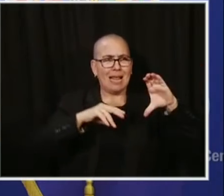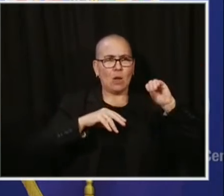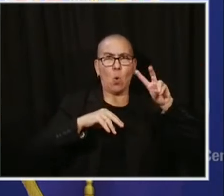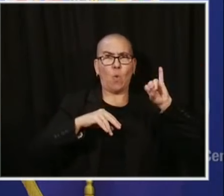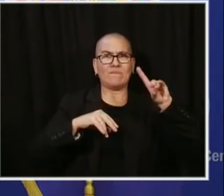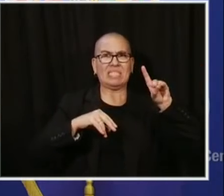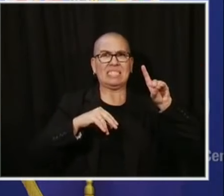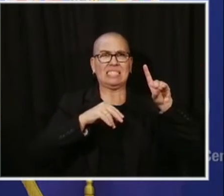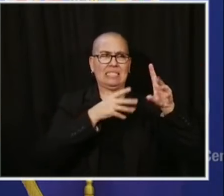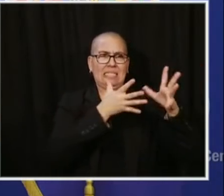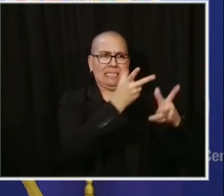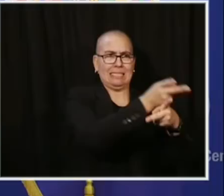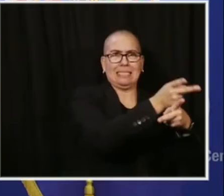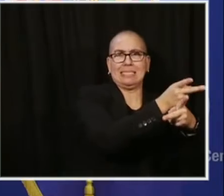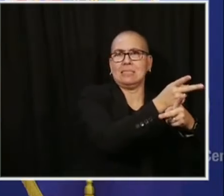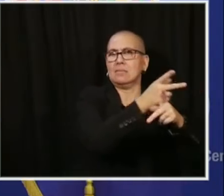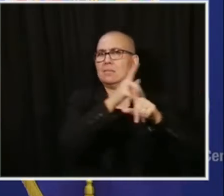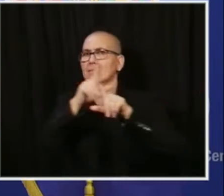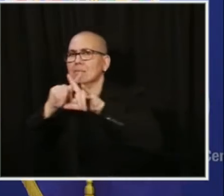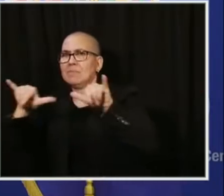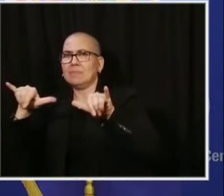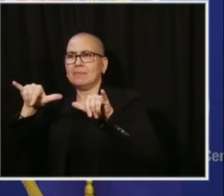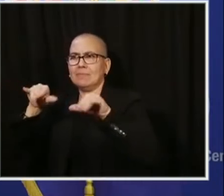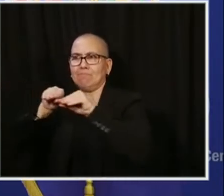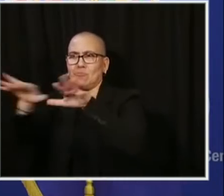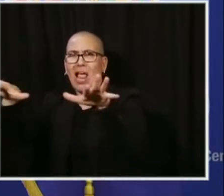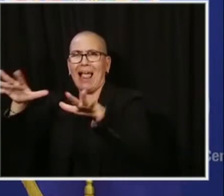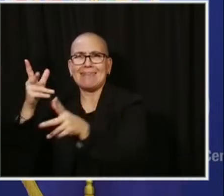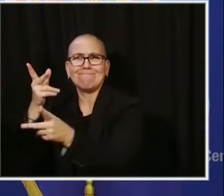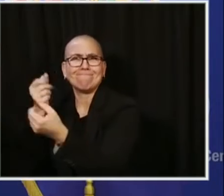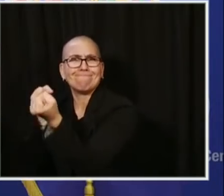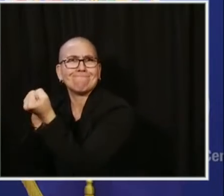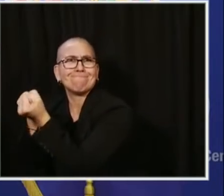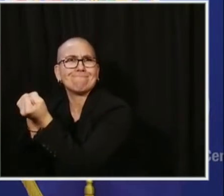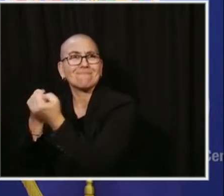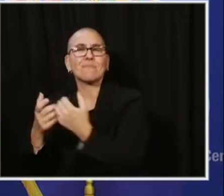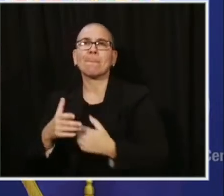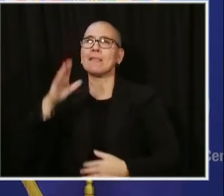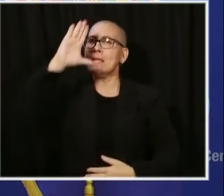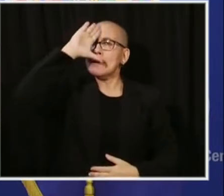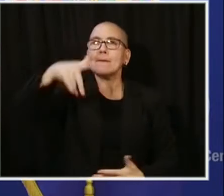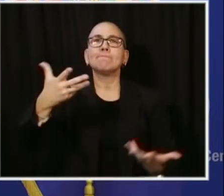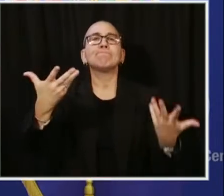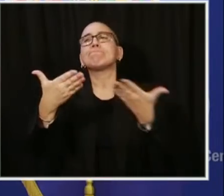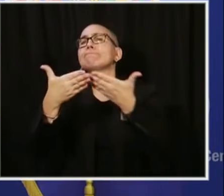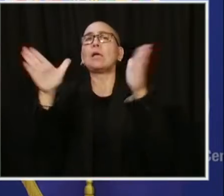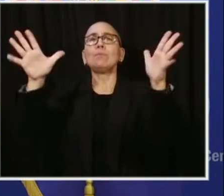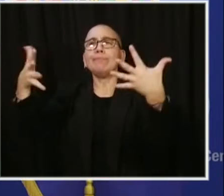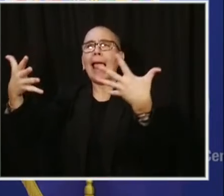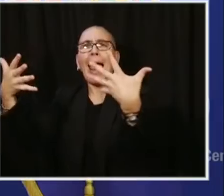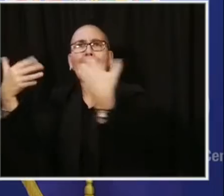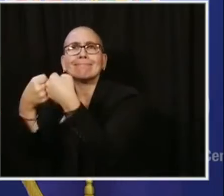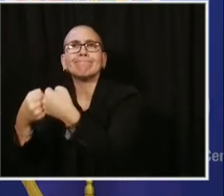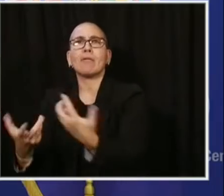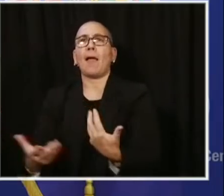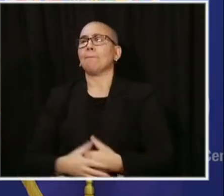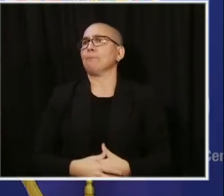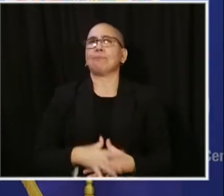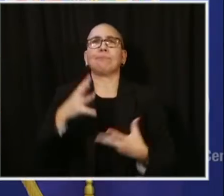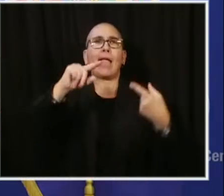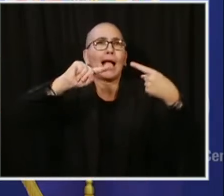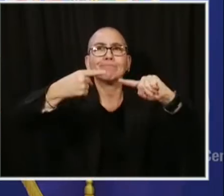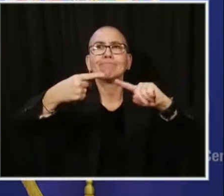for the routine medical needs, accidents, heart attacks, strokes, medical care that we've been providing in our communities for years. This